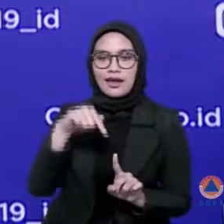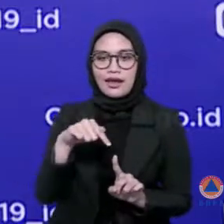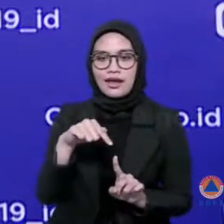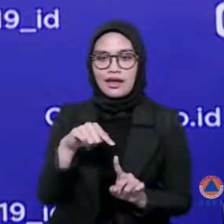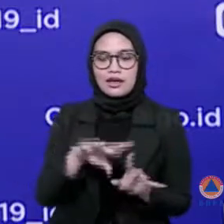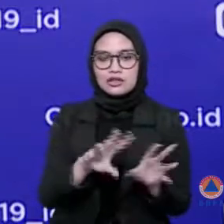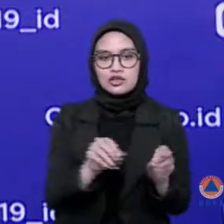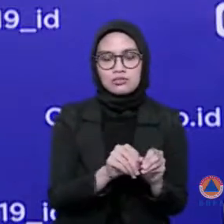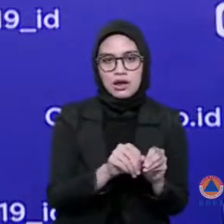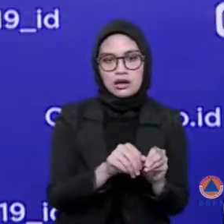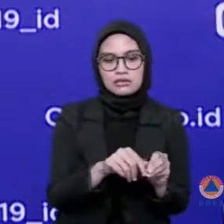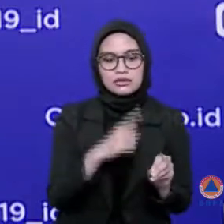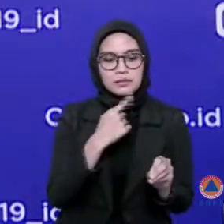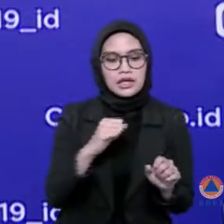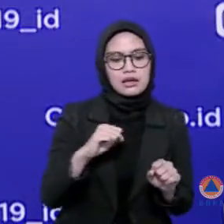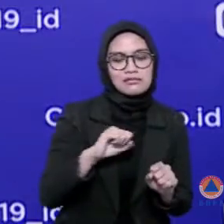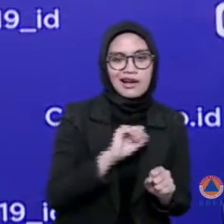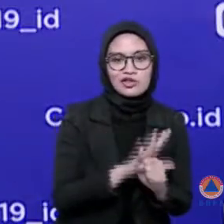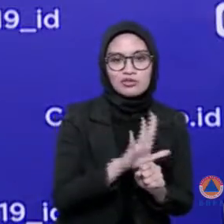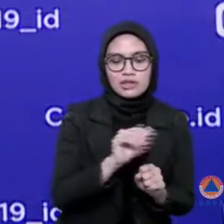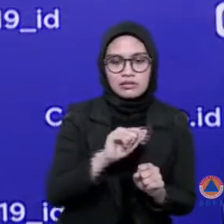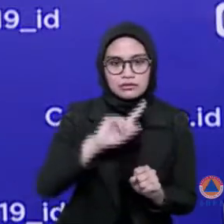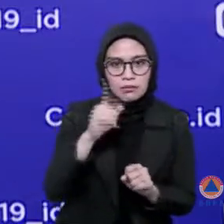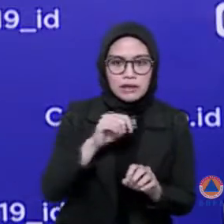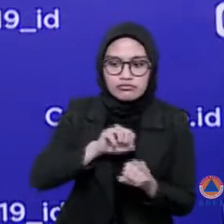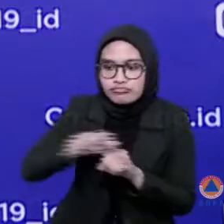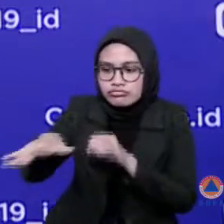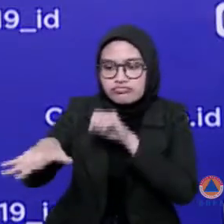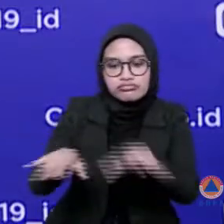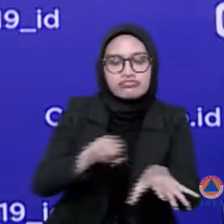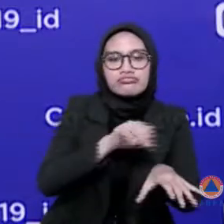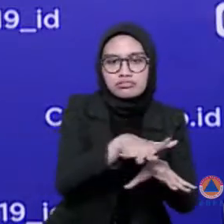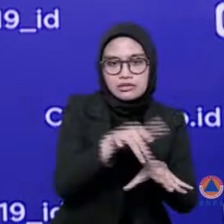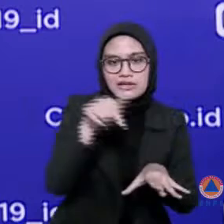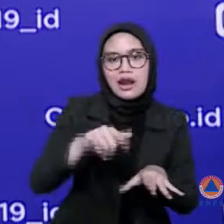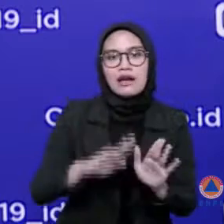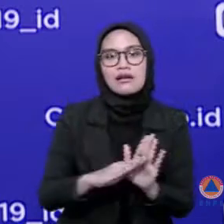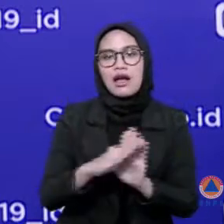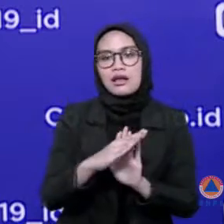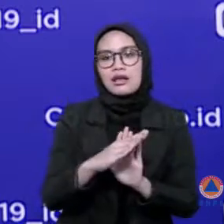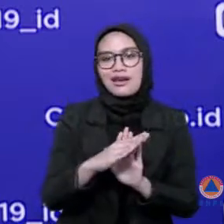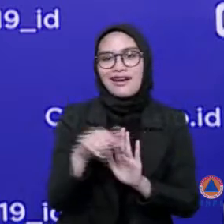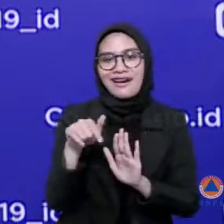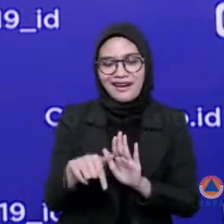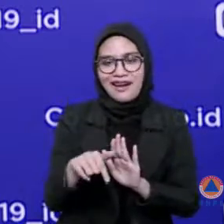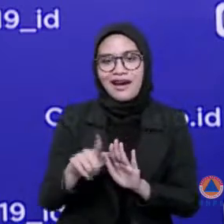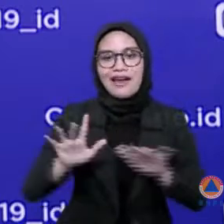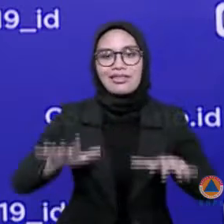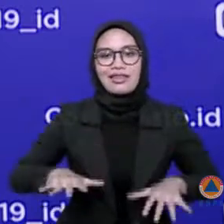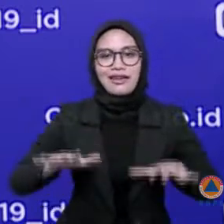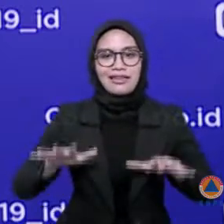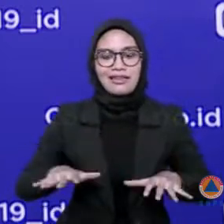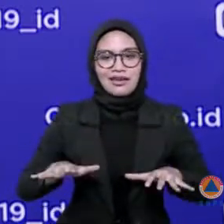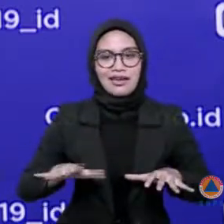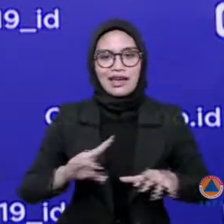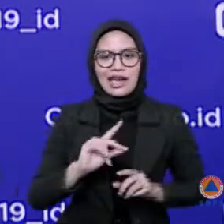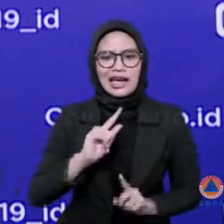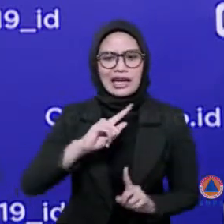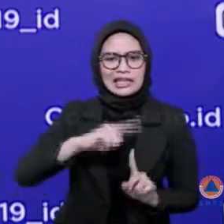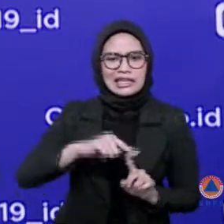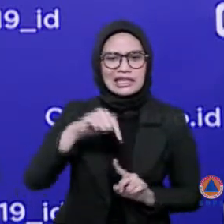as the numbers have been increasing in recent week. Currently, the RT value in Indonesia